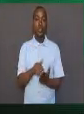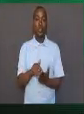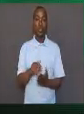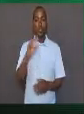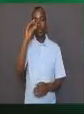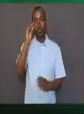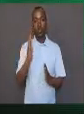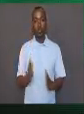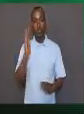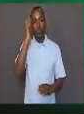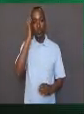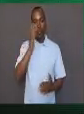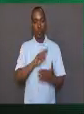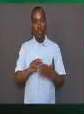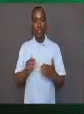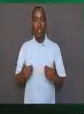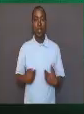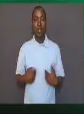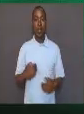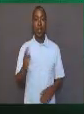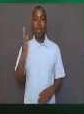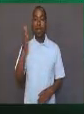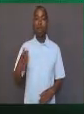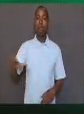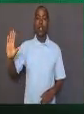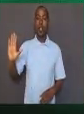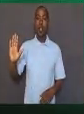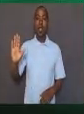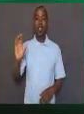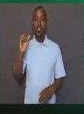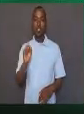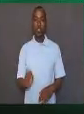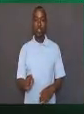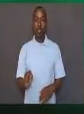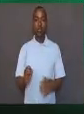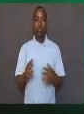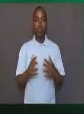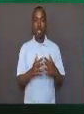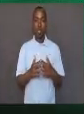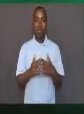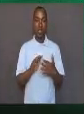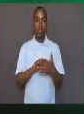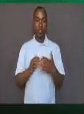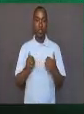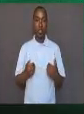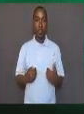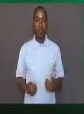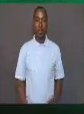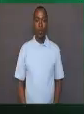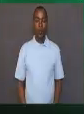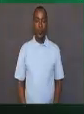Asia. It is caused by parasitic flatworms that spend part of their life